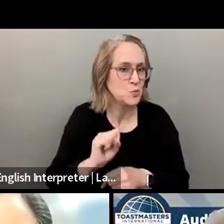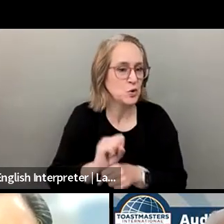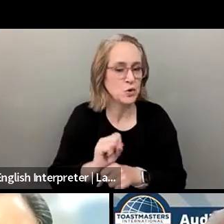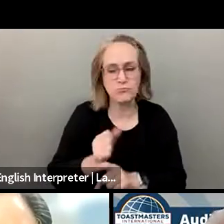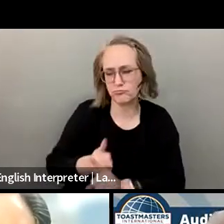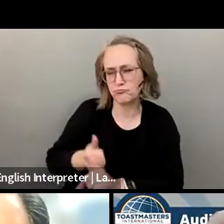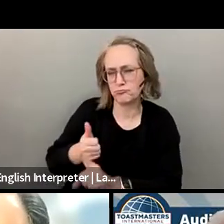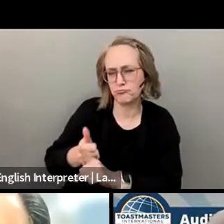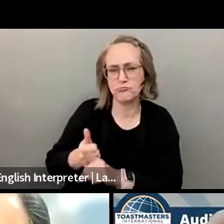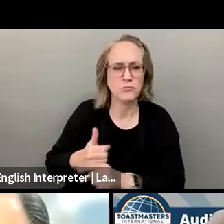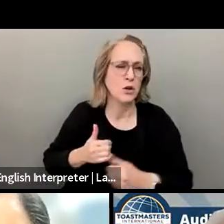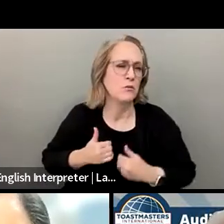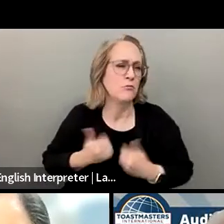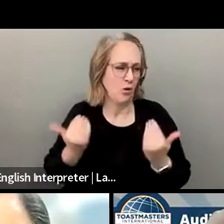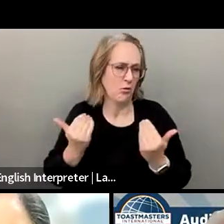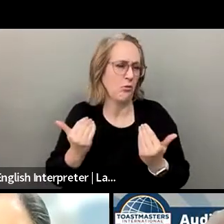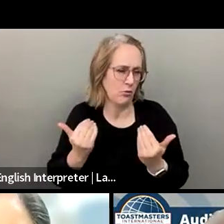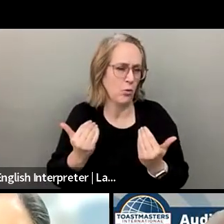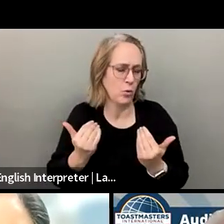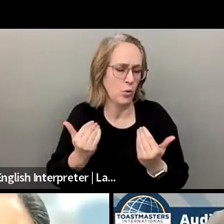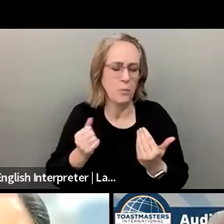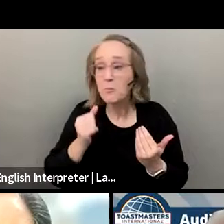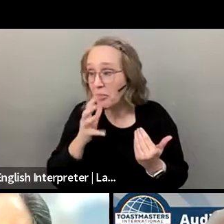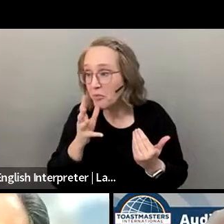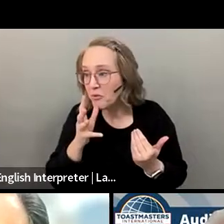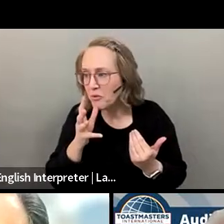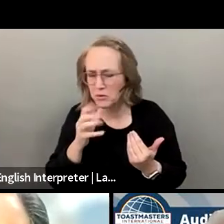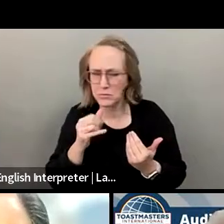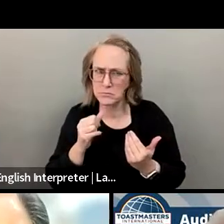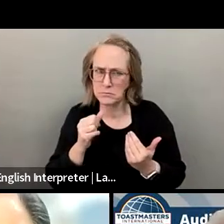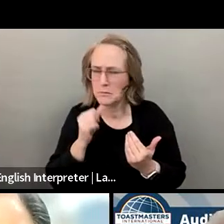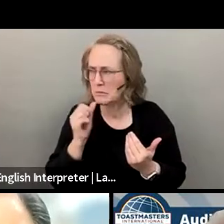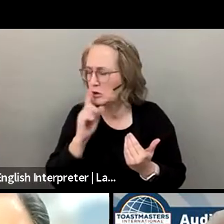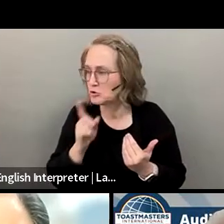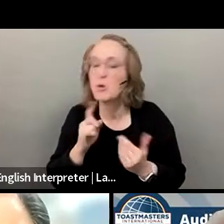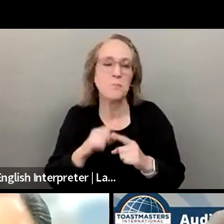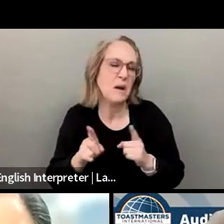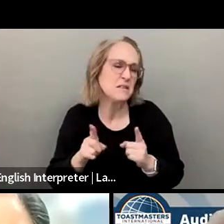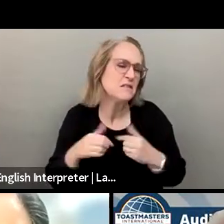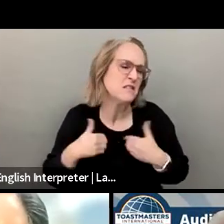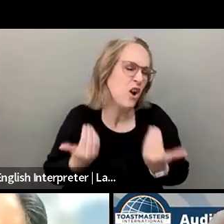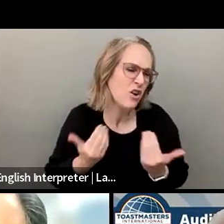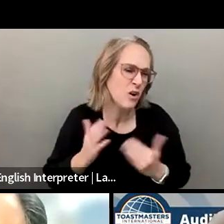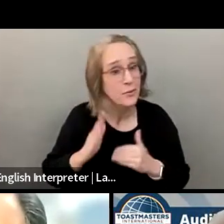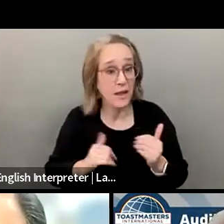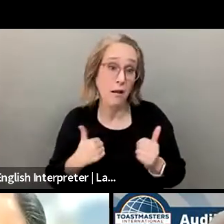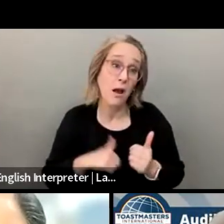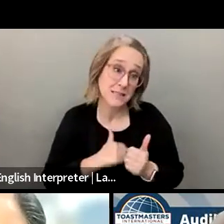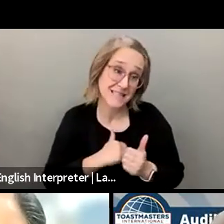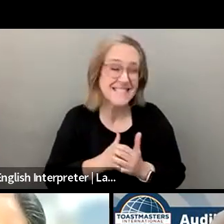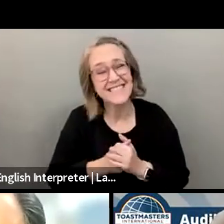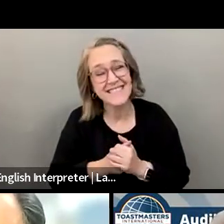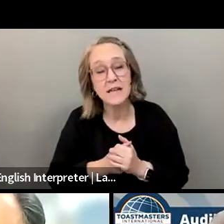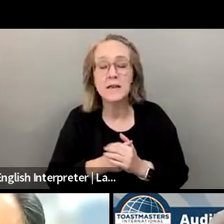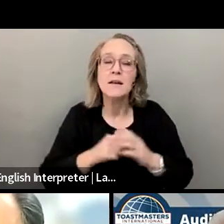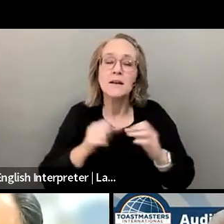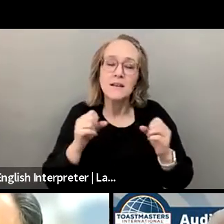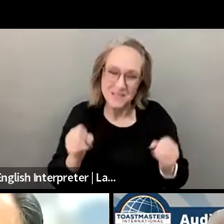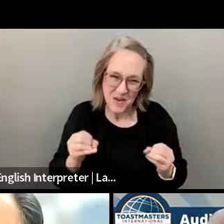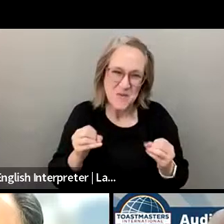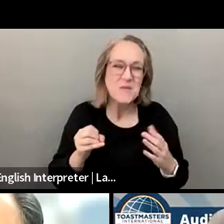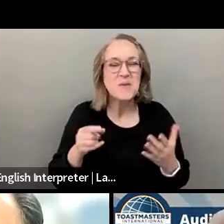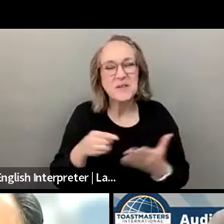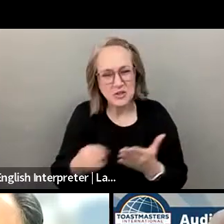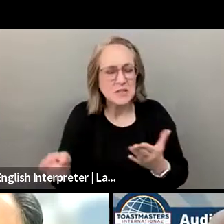a young, I think, mother. I'm not sure, but she's definitely younger than all of us here. And